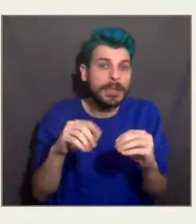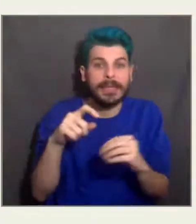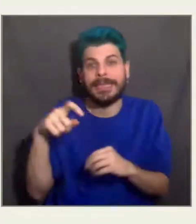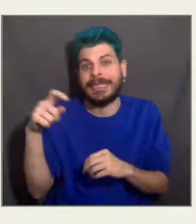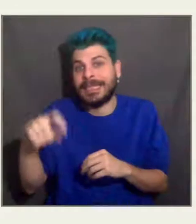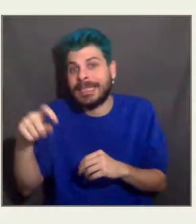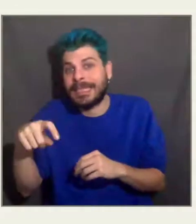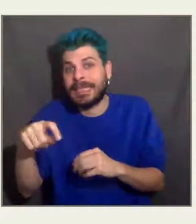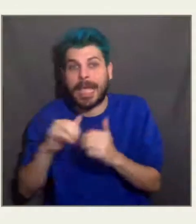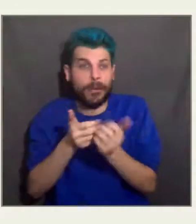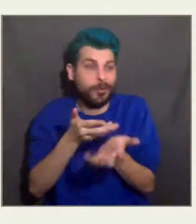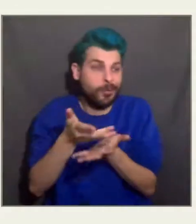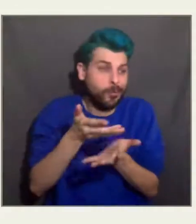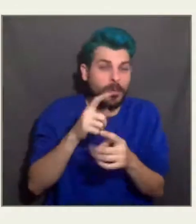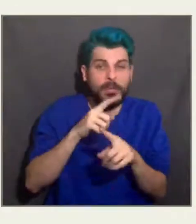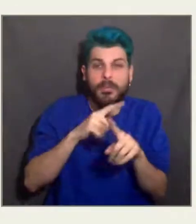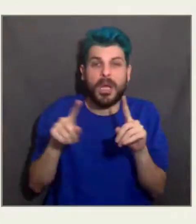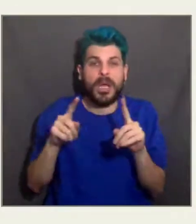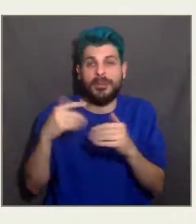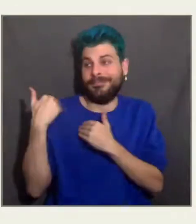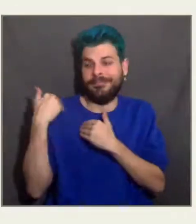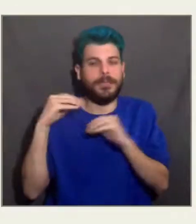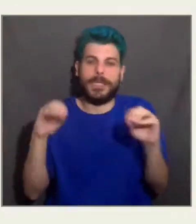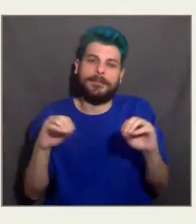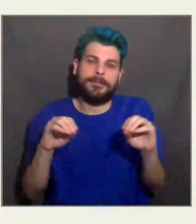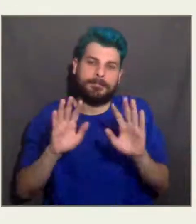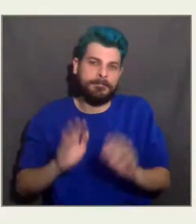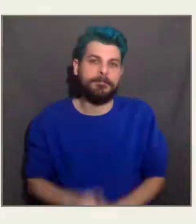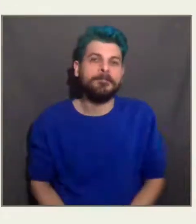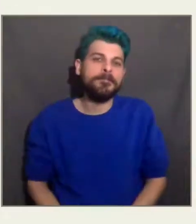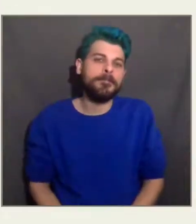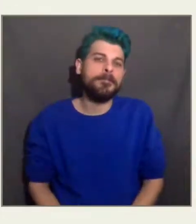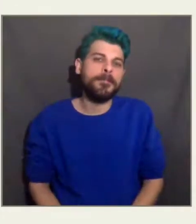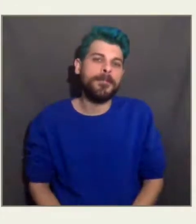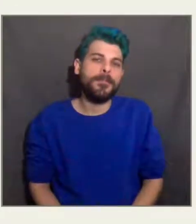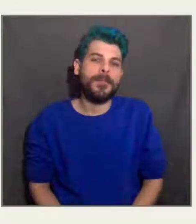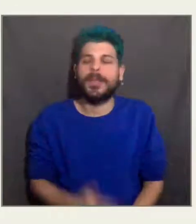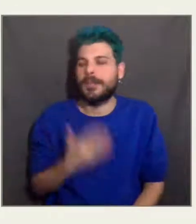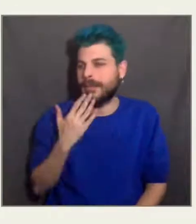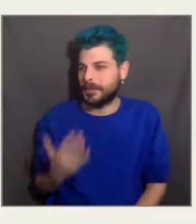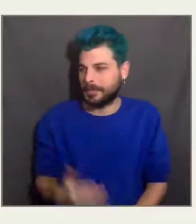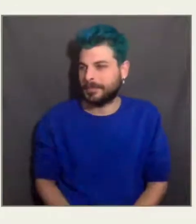But we don't have any public safety component. Thanks.